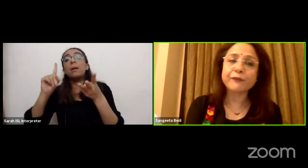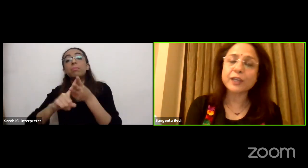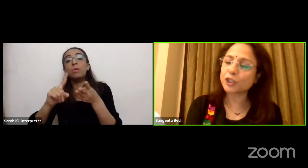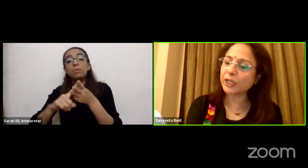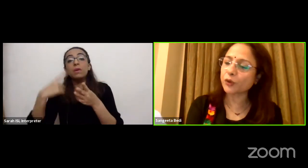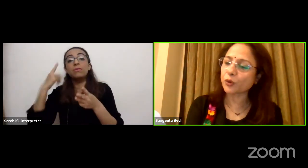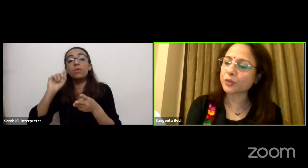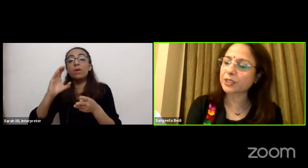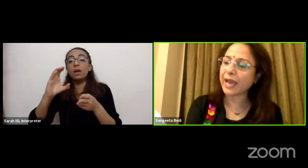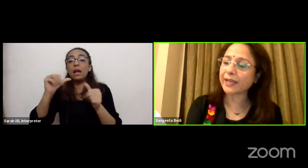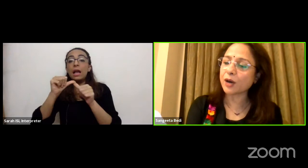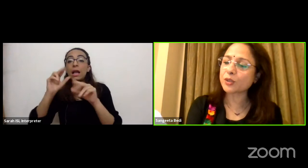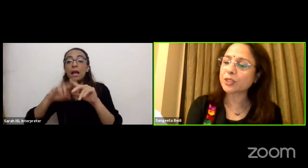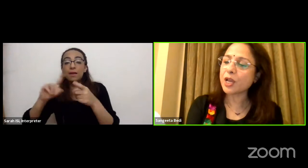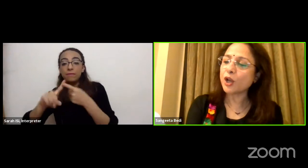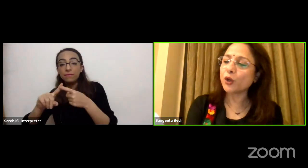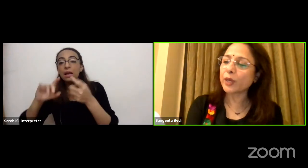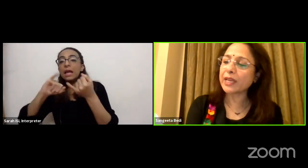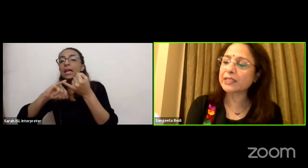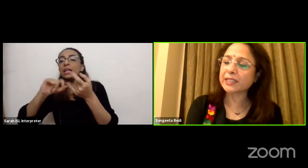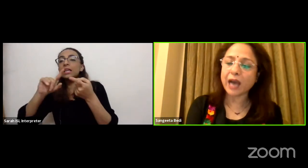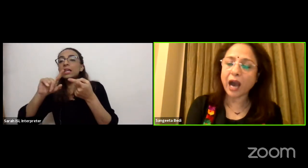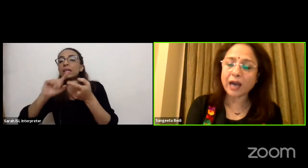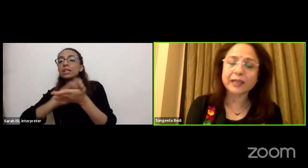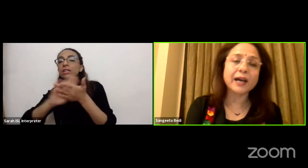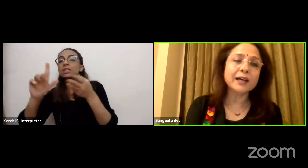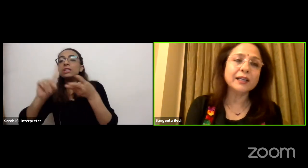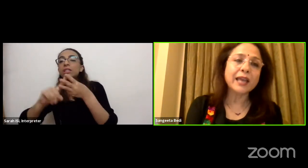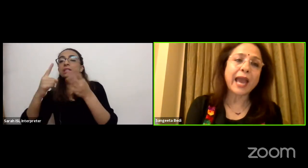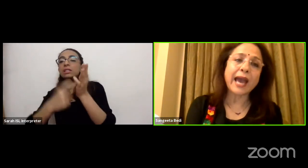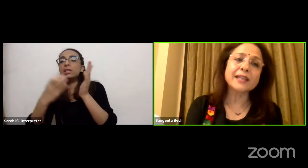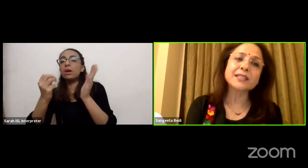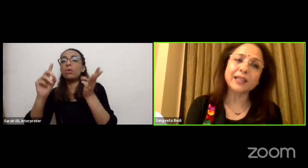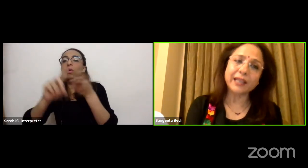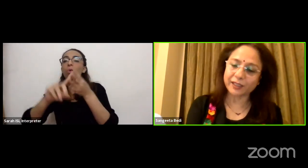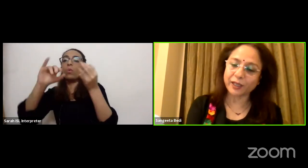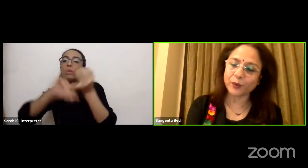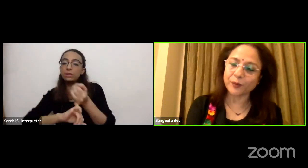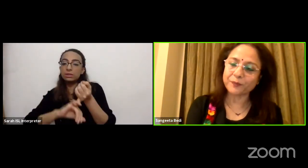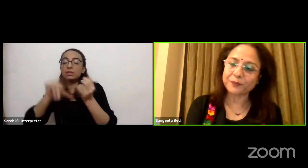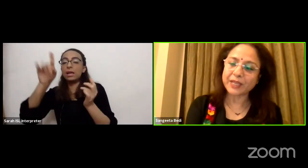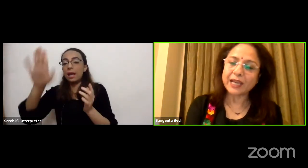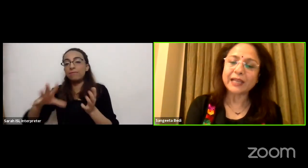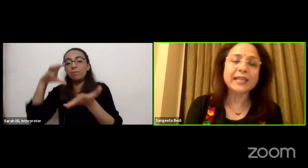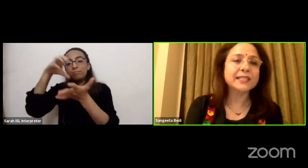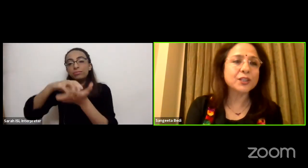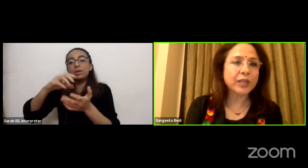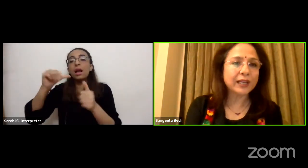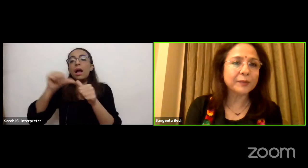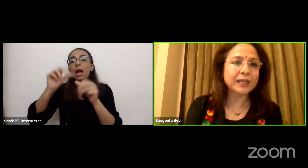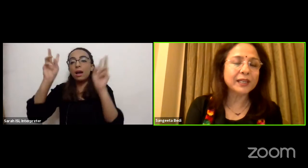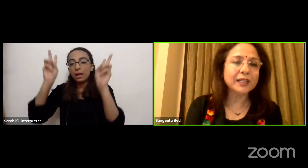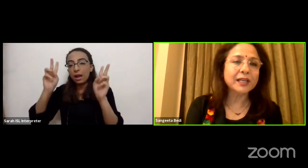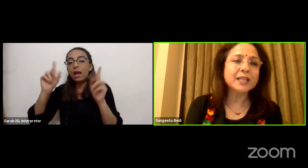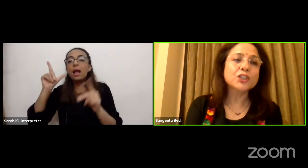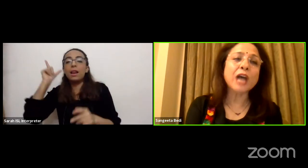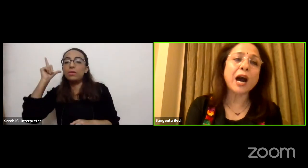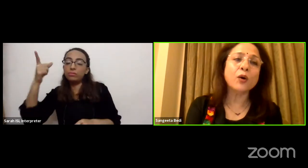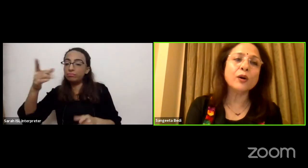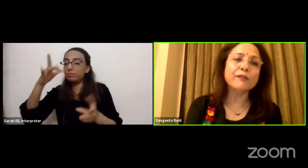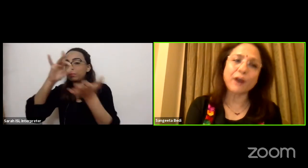at Cafe Shiro's hangout located in Agra and Lucknow. Ladies